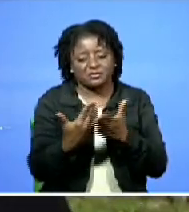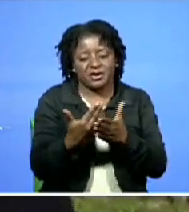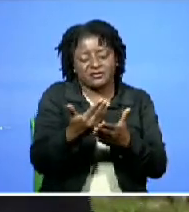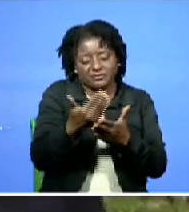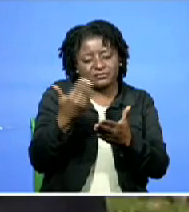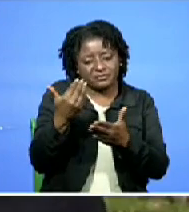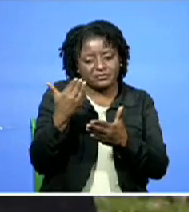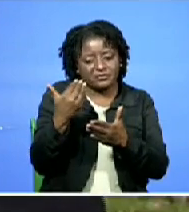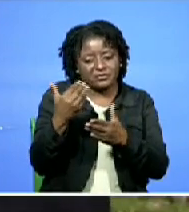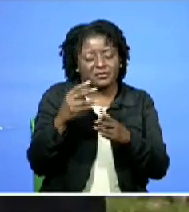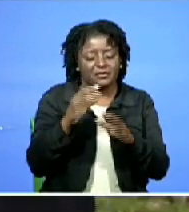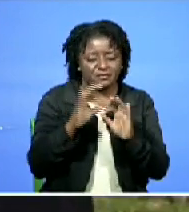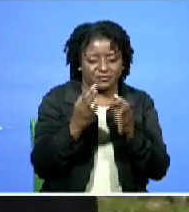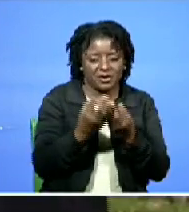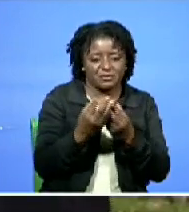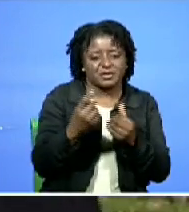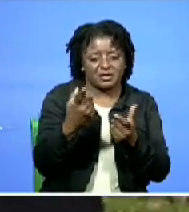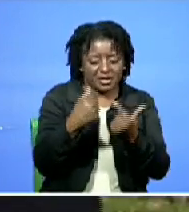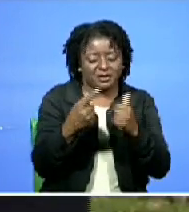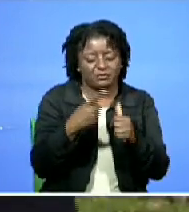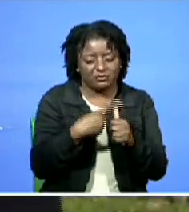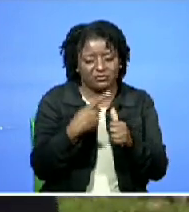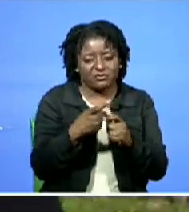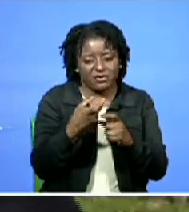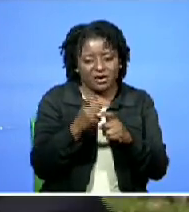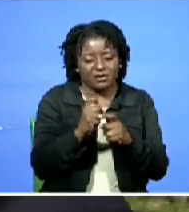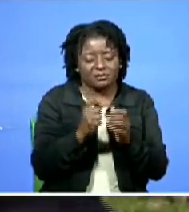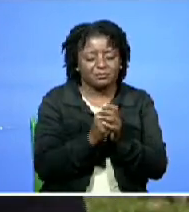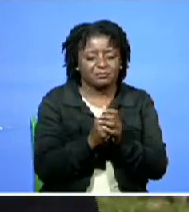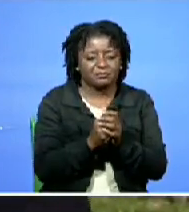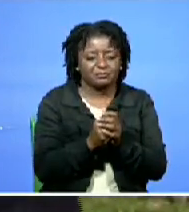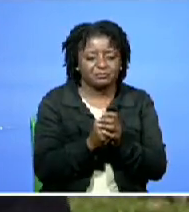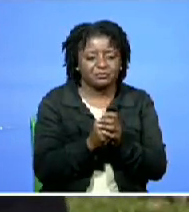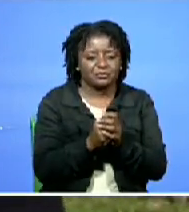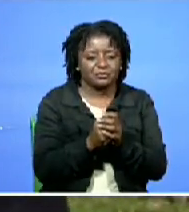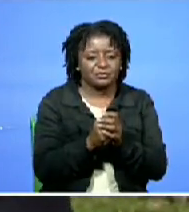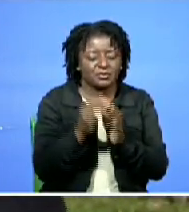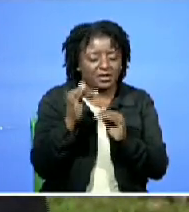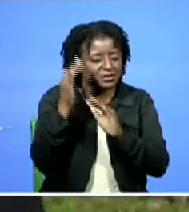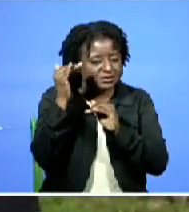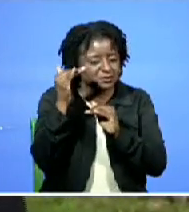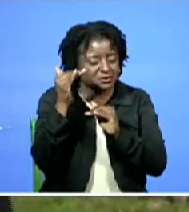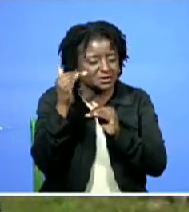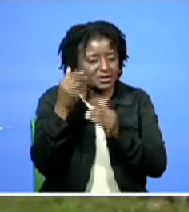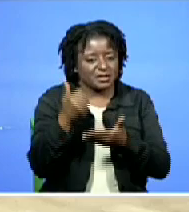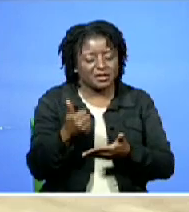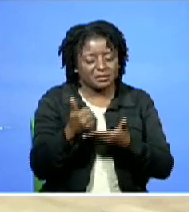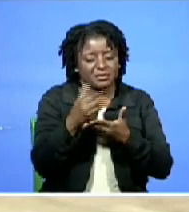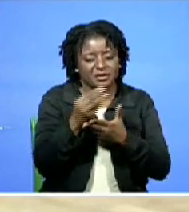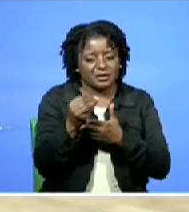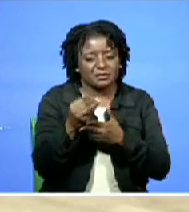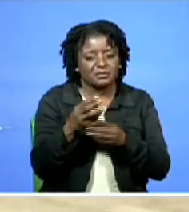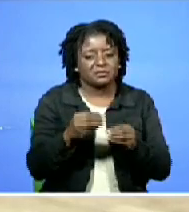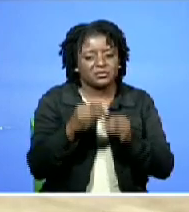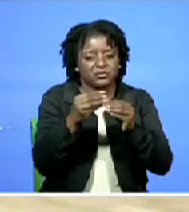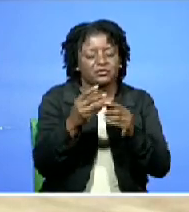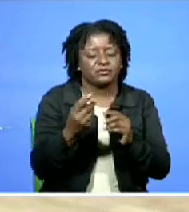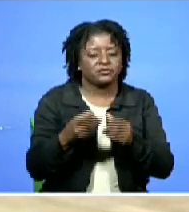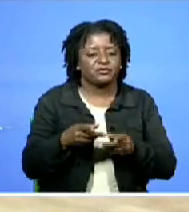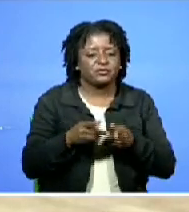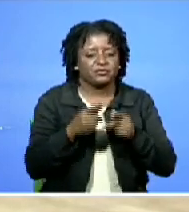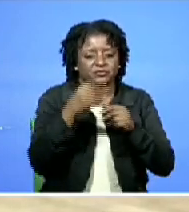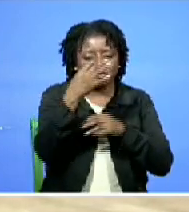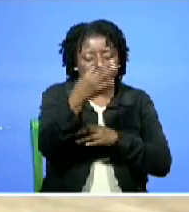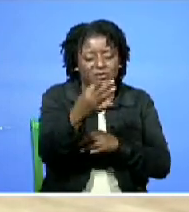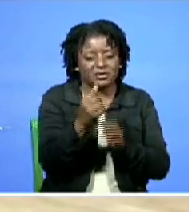forebears have originated. So I'm looking forward to supporting Farmersky and helping the regatta to move forward in a positive way. Well, that's all the time for Sports Sunday. Once